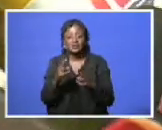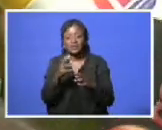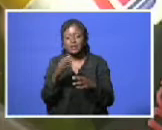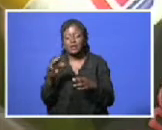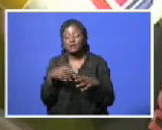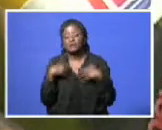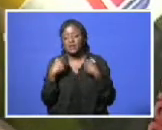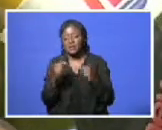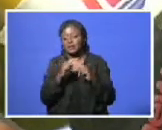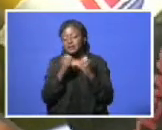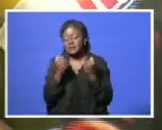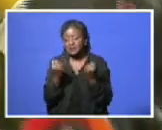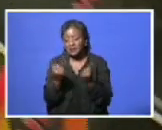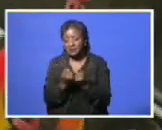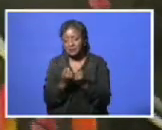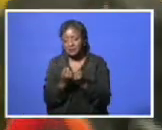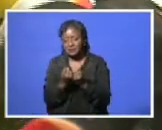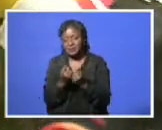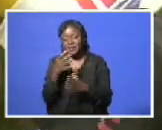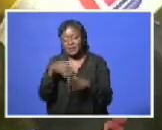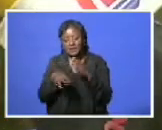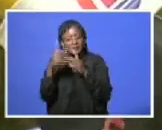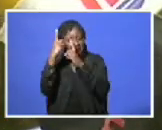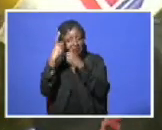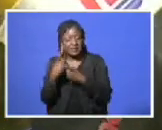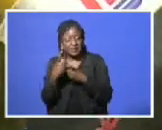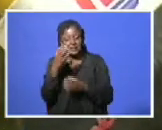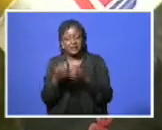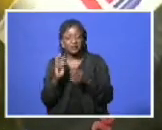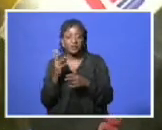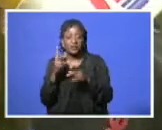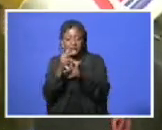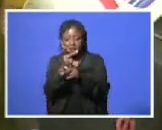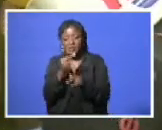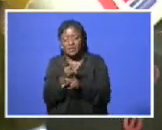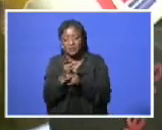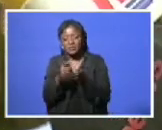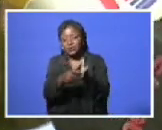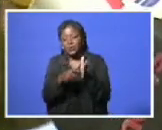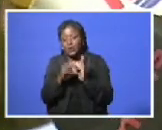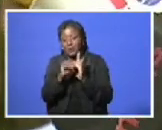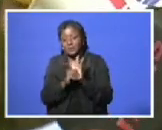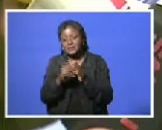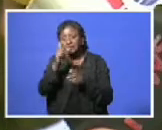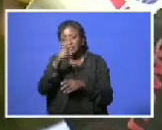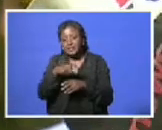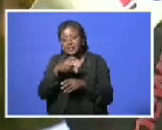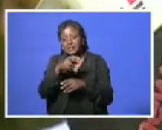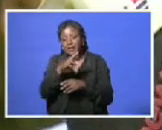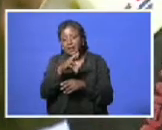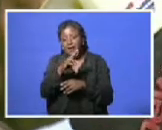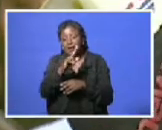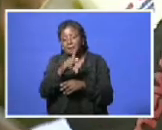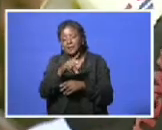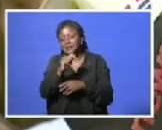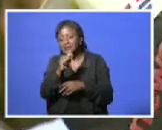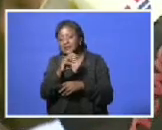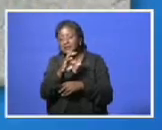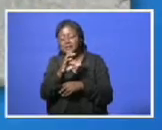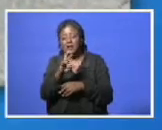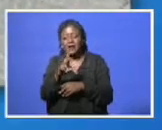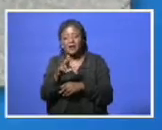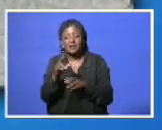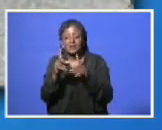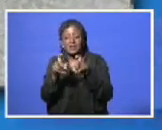health team into consideration in deciding whether or not we actually keep the requirements of having to have an RT-PCR test to come into the